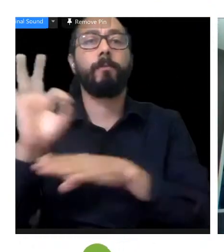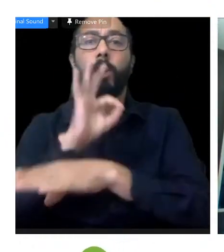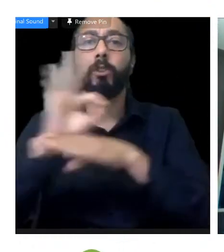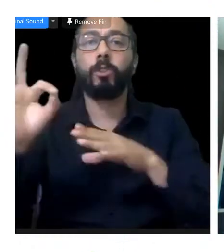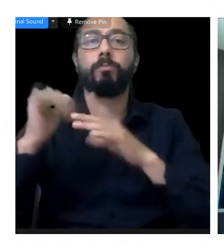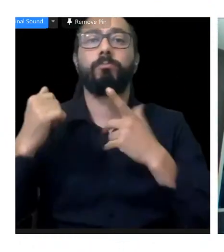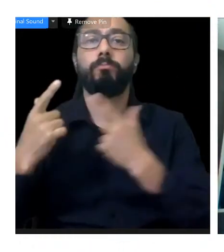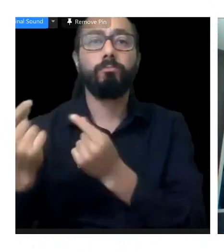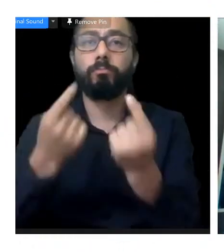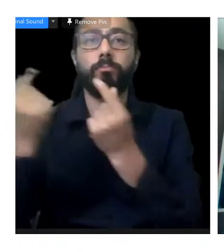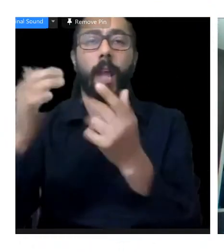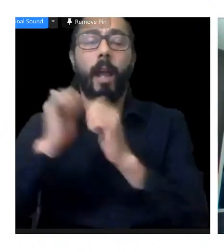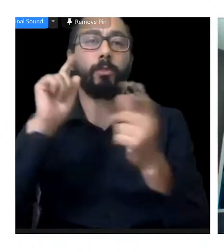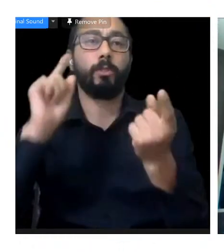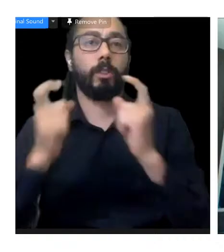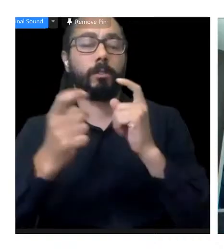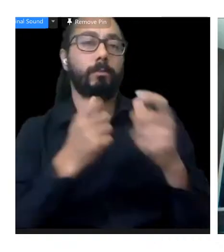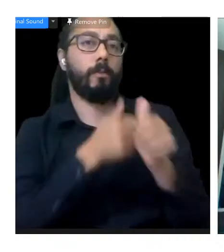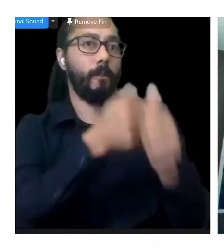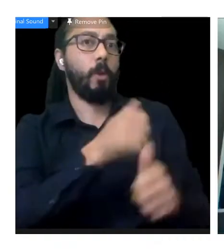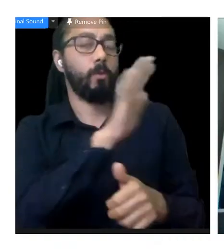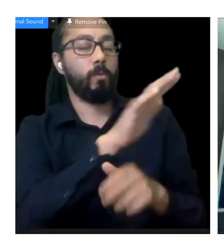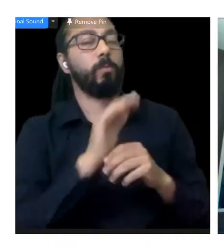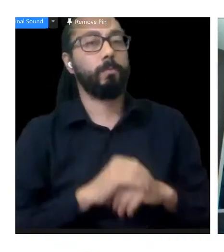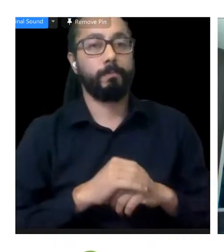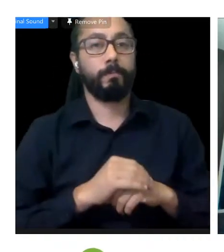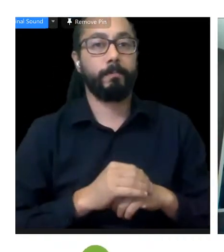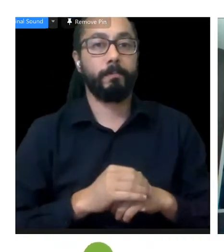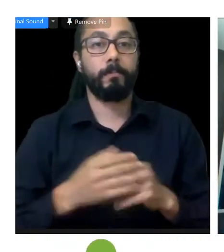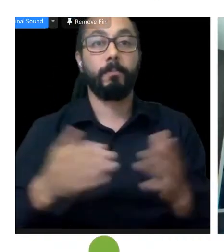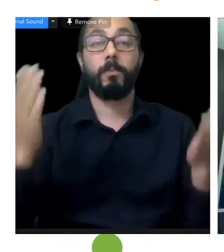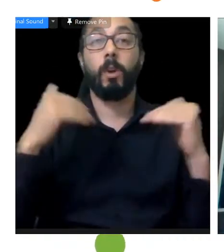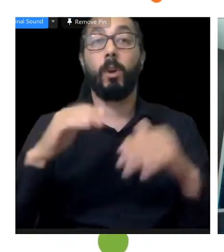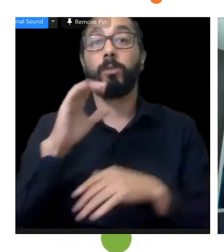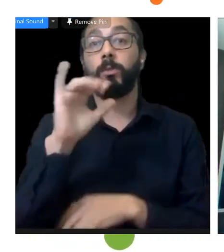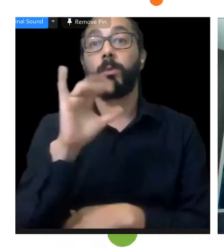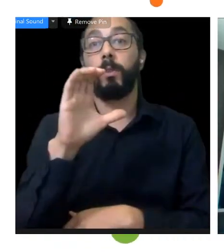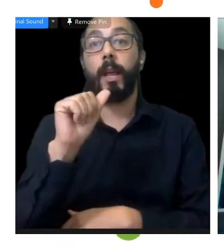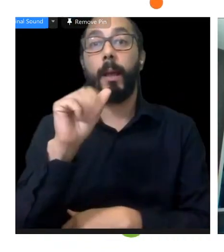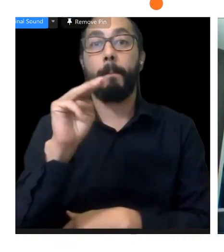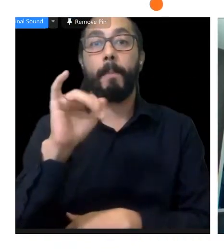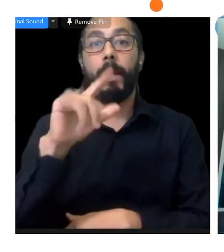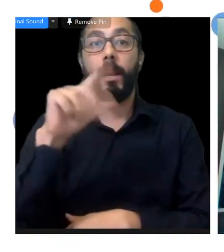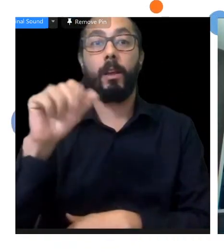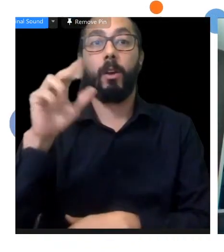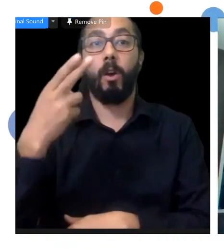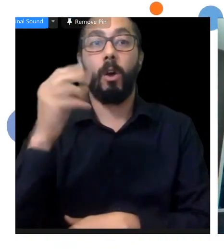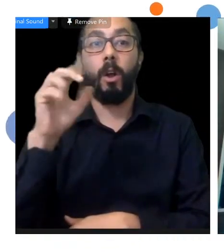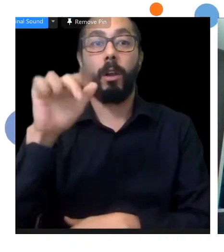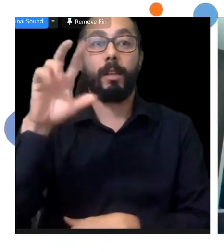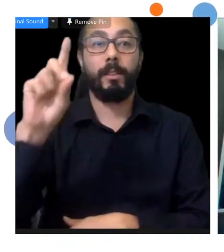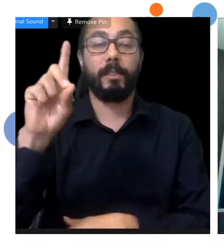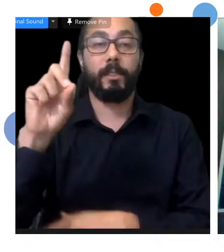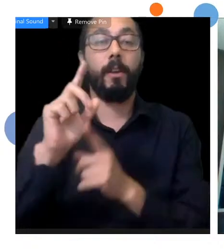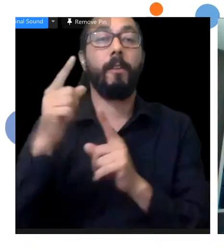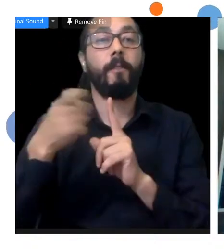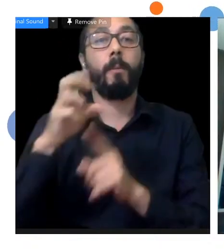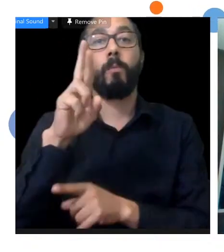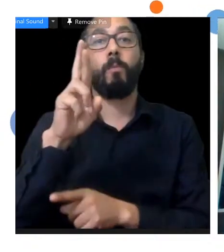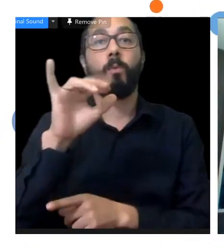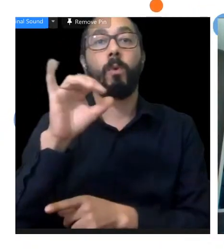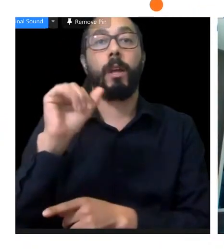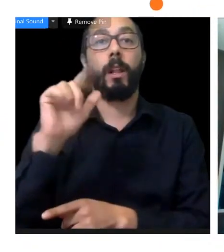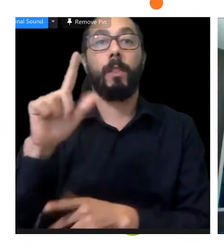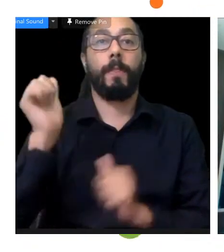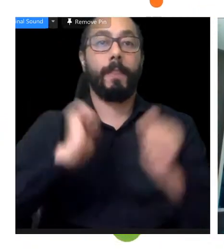We're thrilled also to have Camilla Holland, Executive Director of the Royal Winnipeg Theatre Centre, as our moderator for today's session.